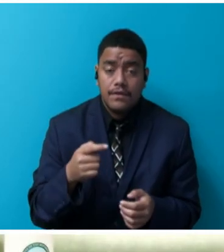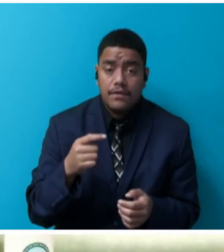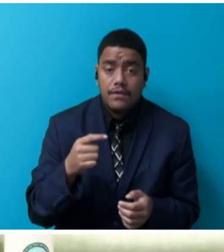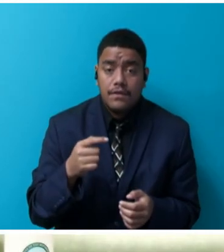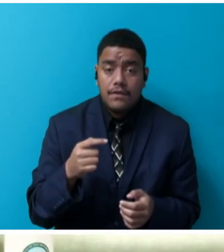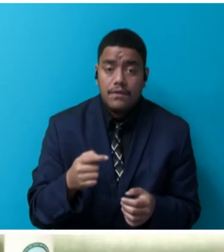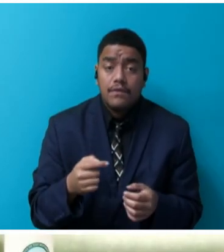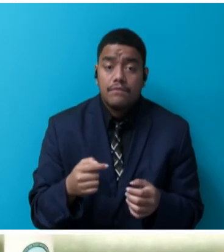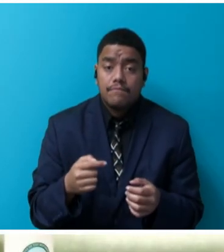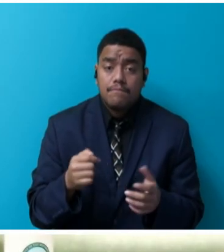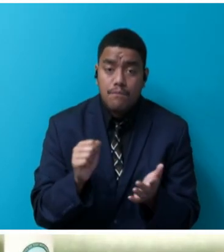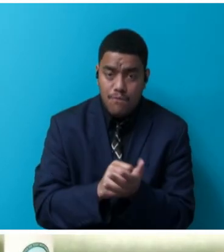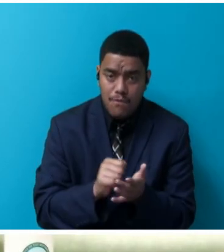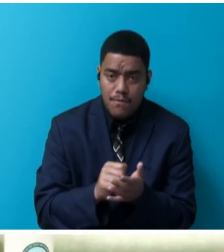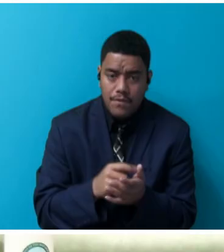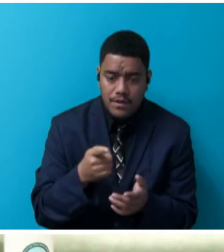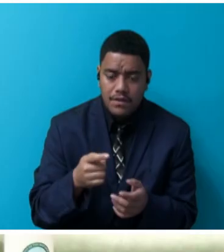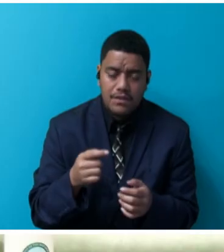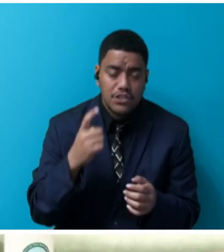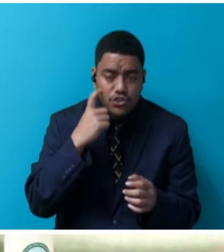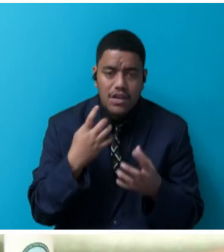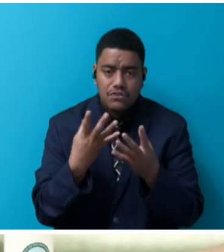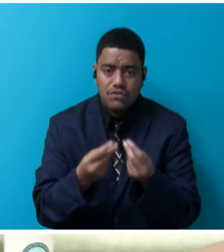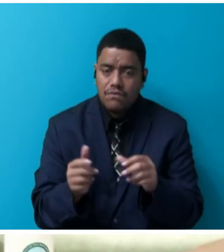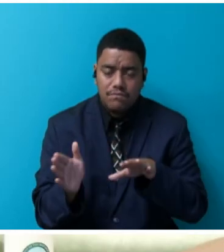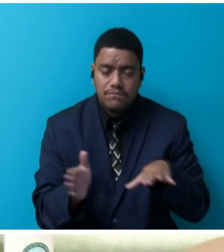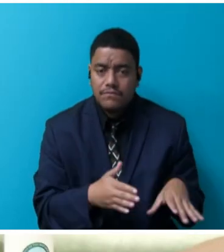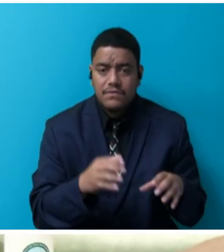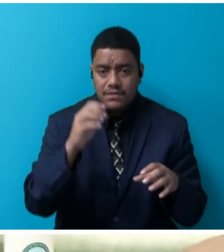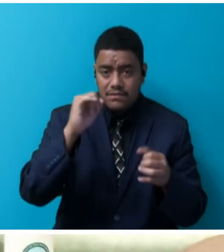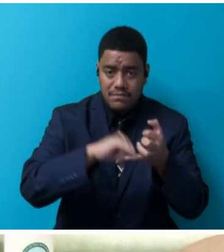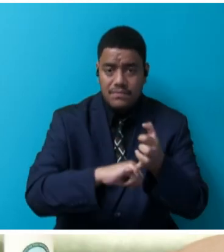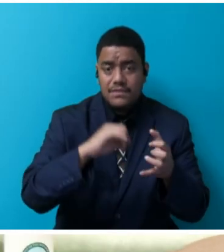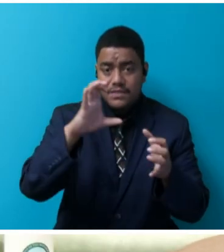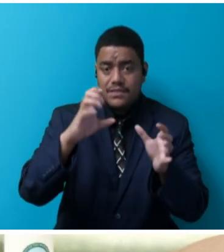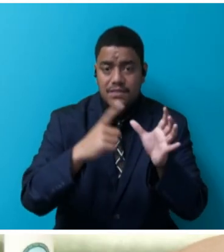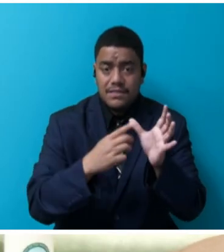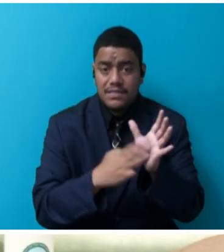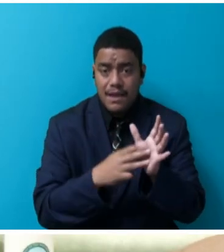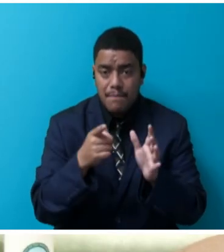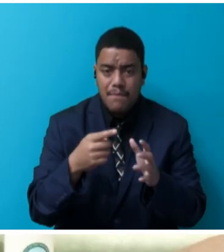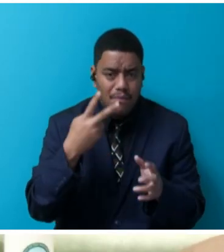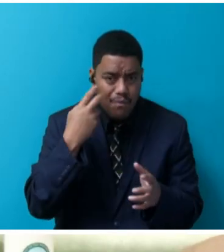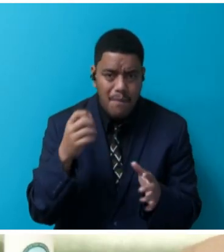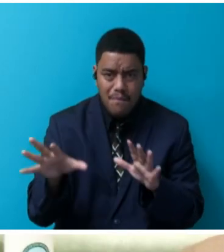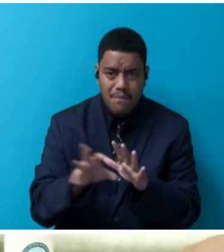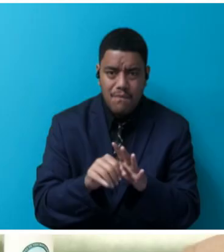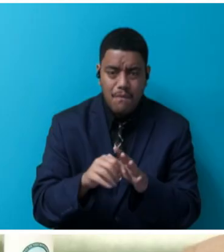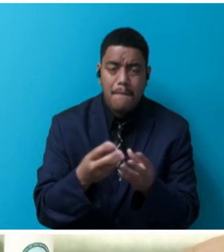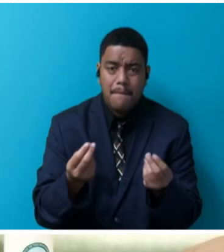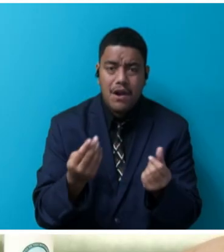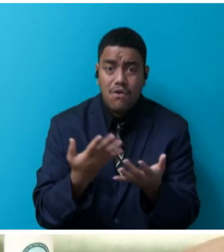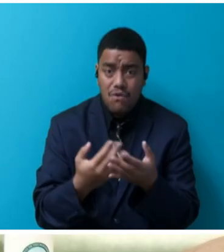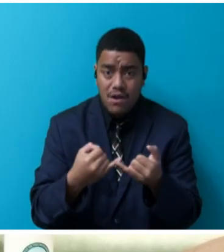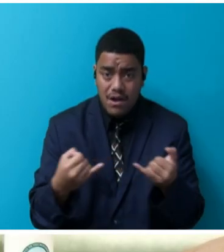to mitigate the impact of scams. The Anti-Scam Task Force has uncovered significant gaps in laws which